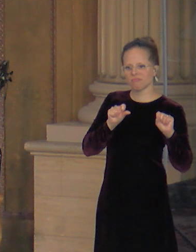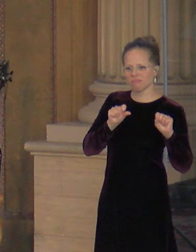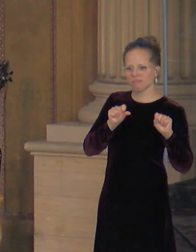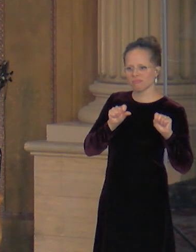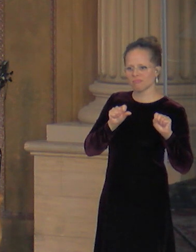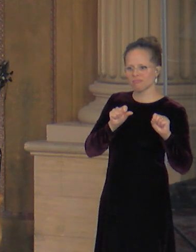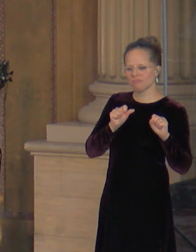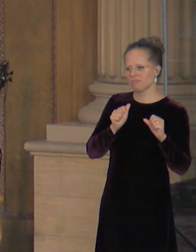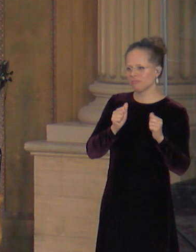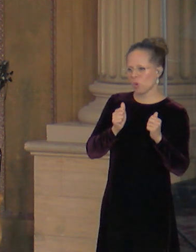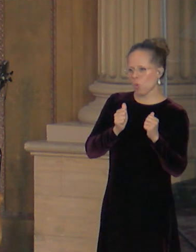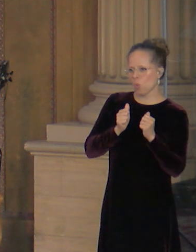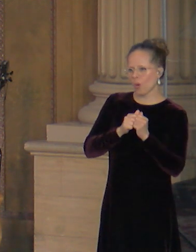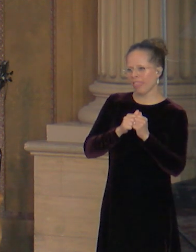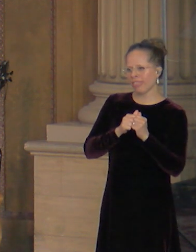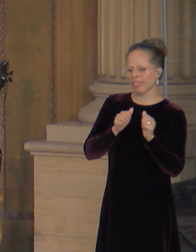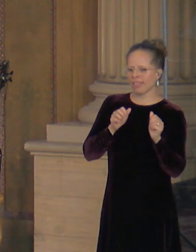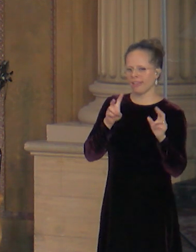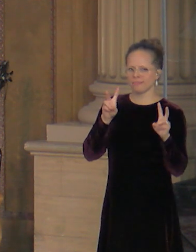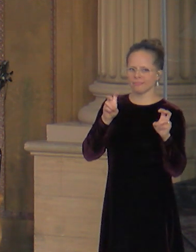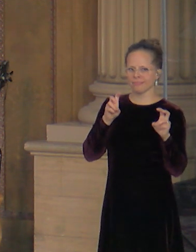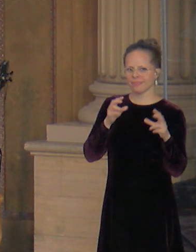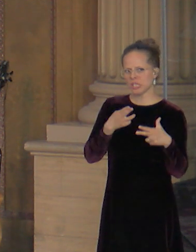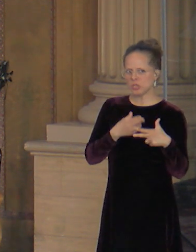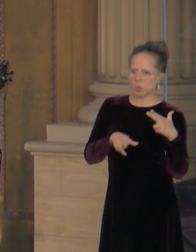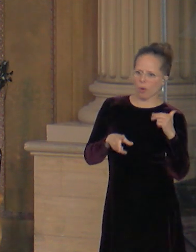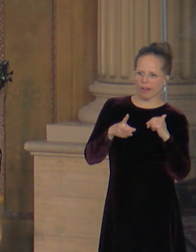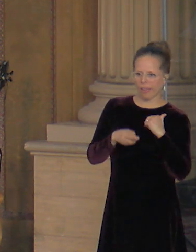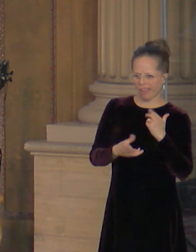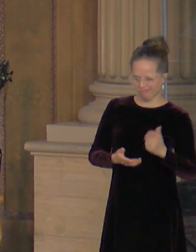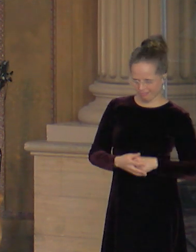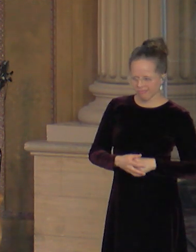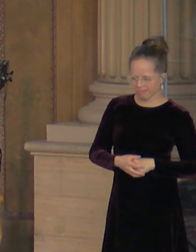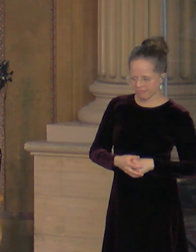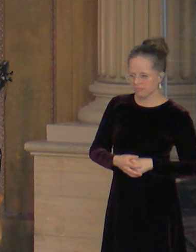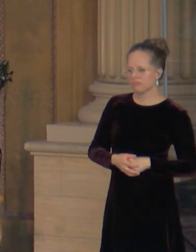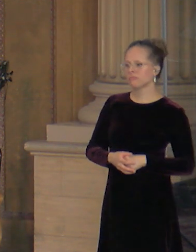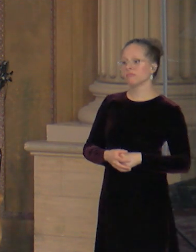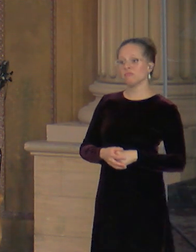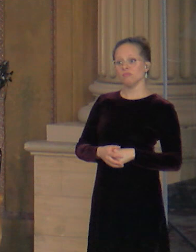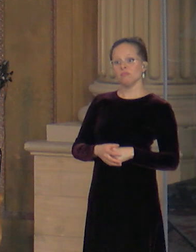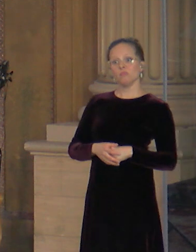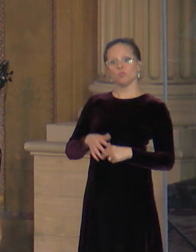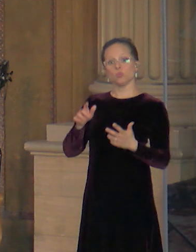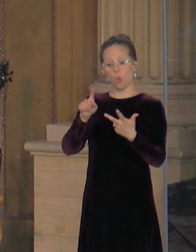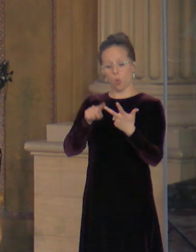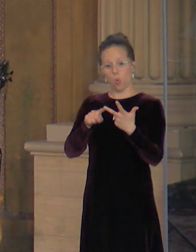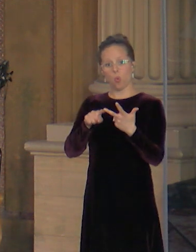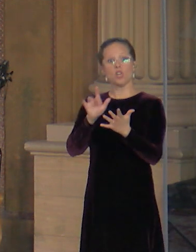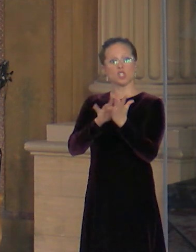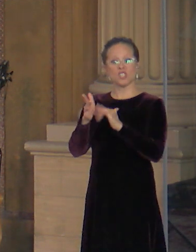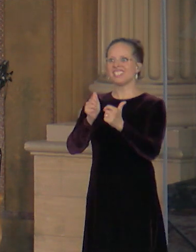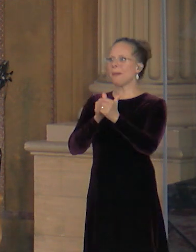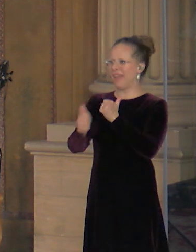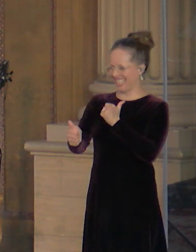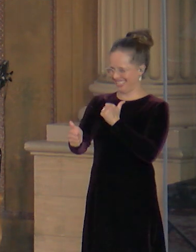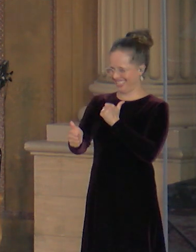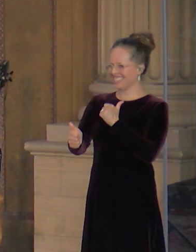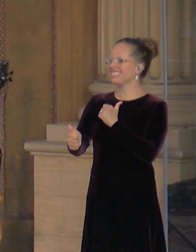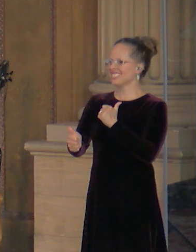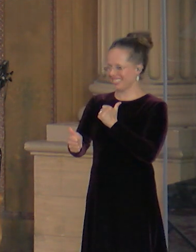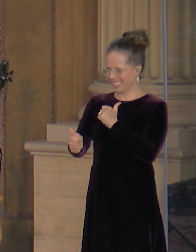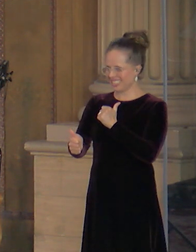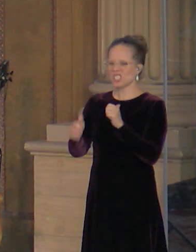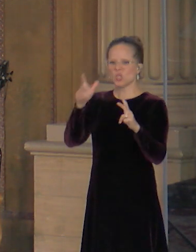worship so he passes the test and this is as far as Satan goes that was all that he could do to tempt Christ and so